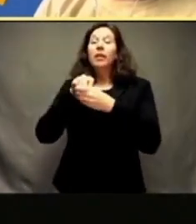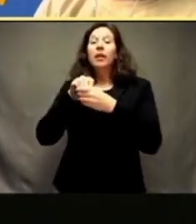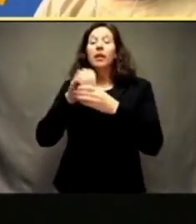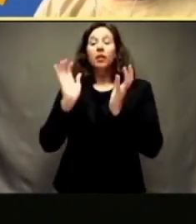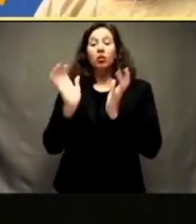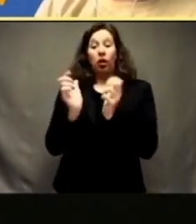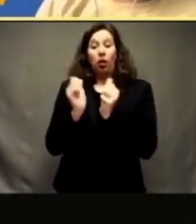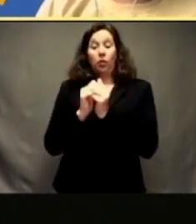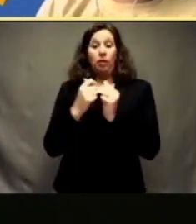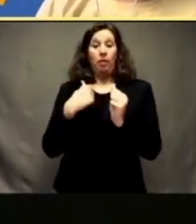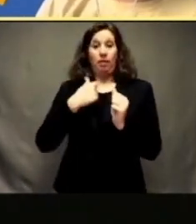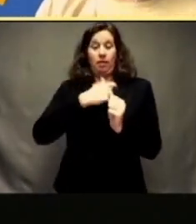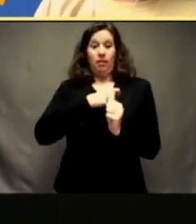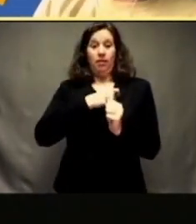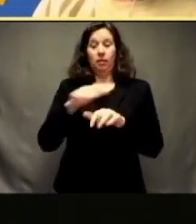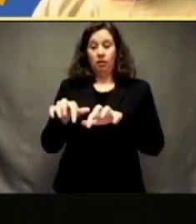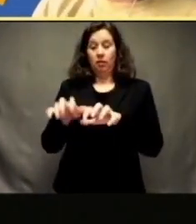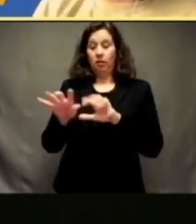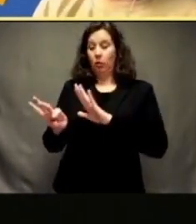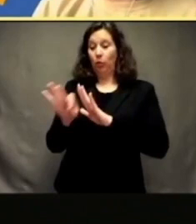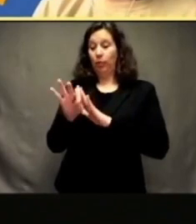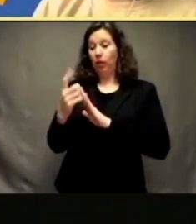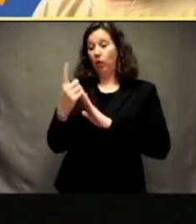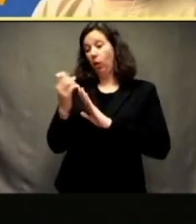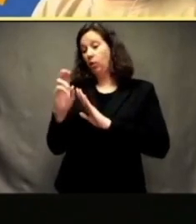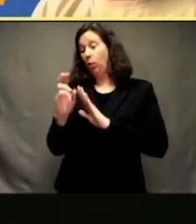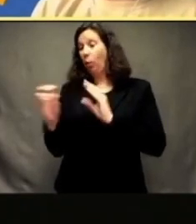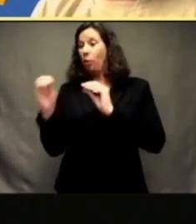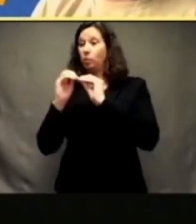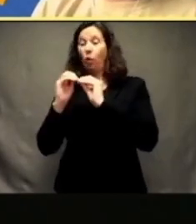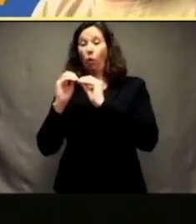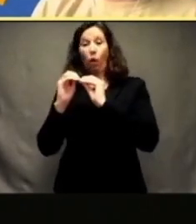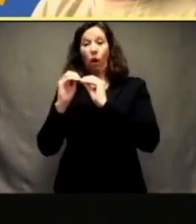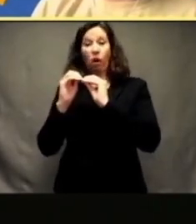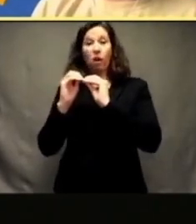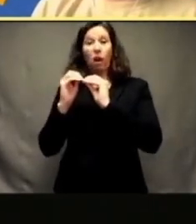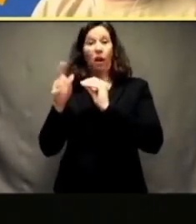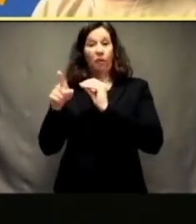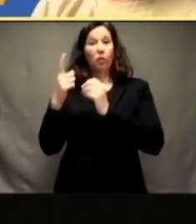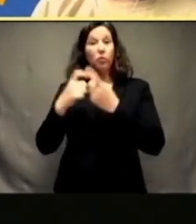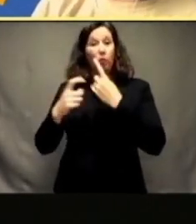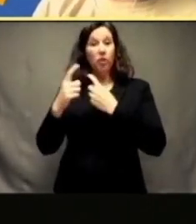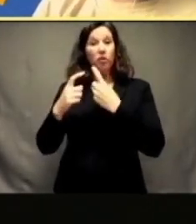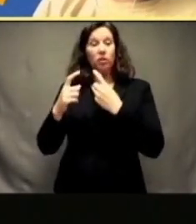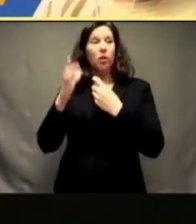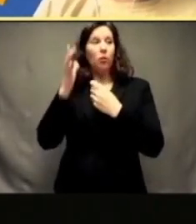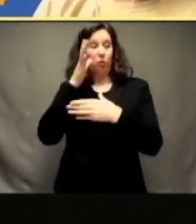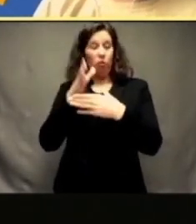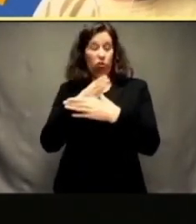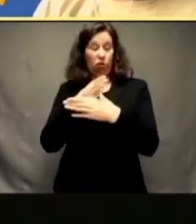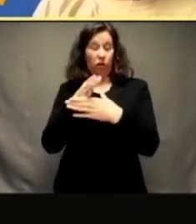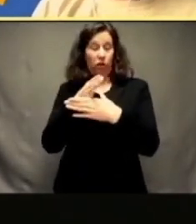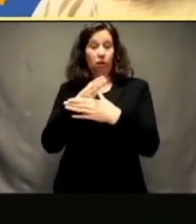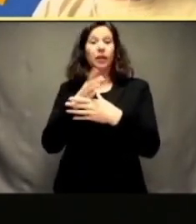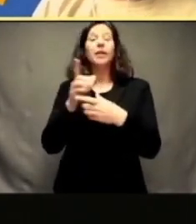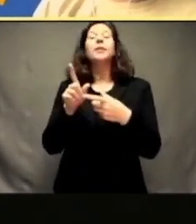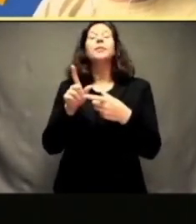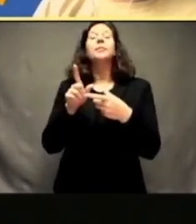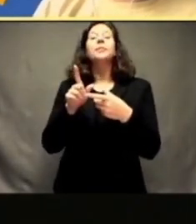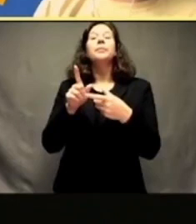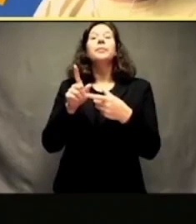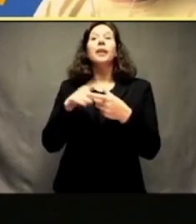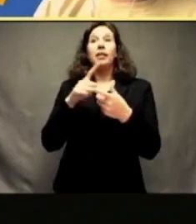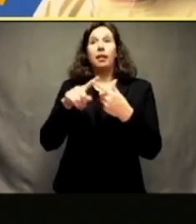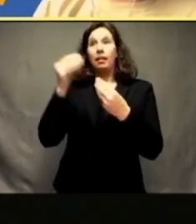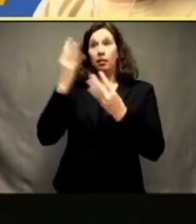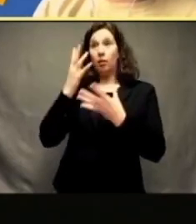So pick one or more of the questions that we're about to share and let us know what